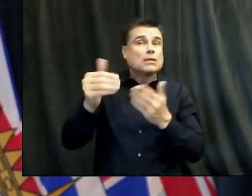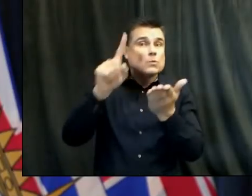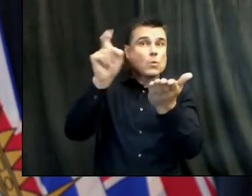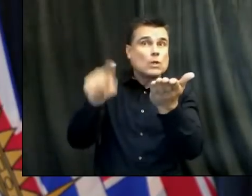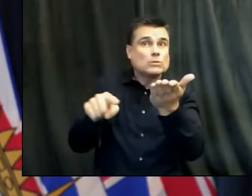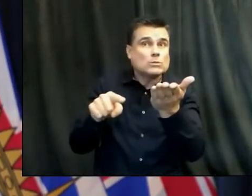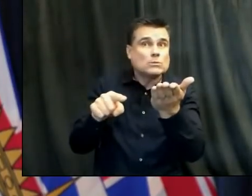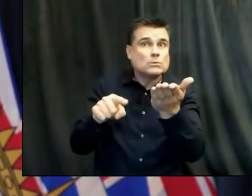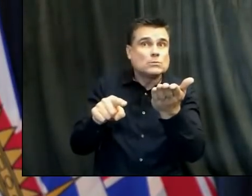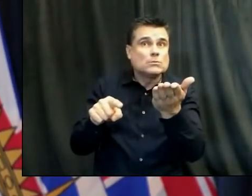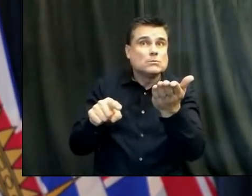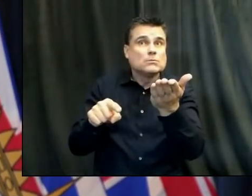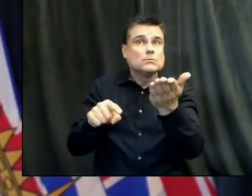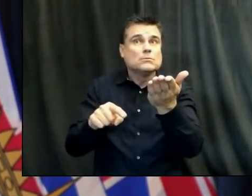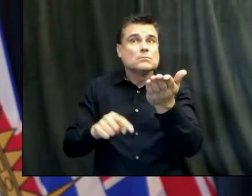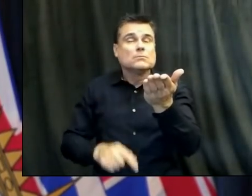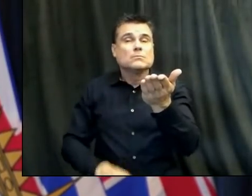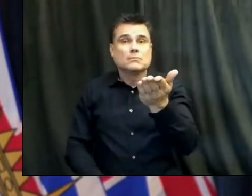Are you there, Richard?